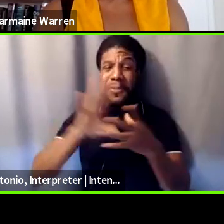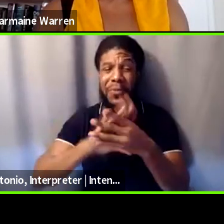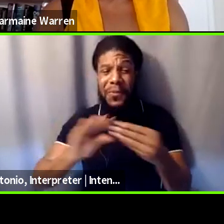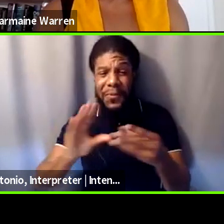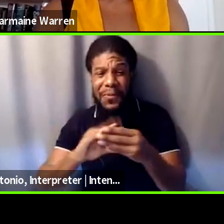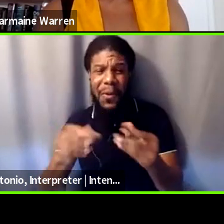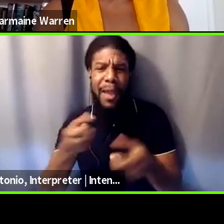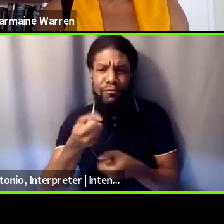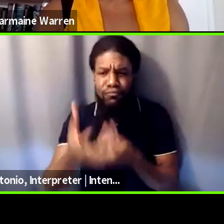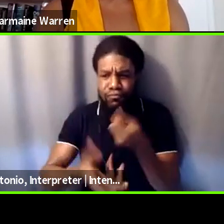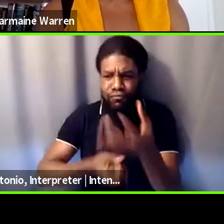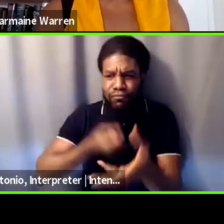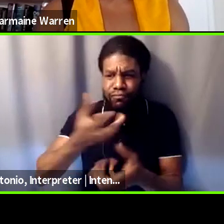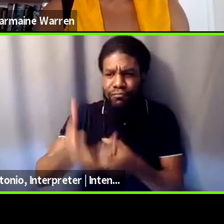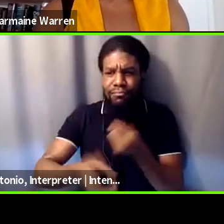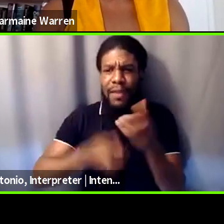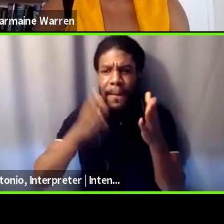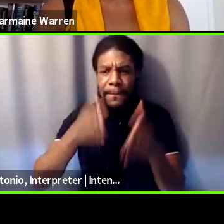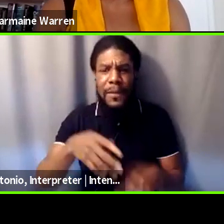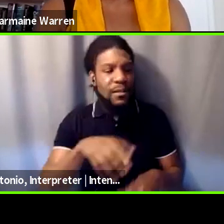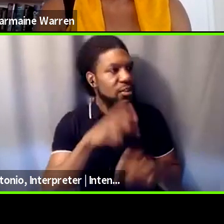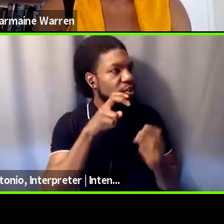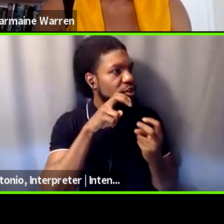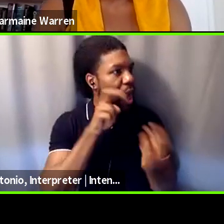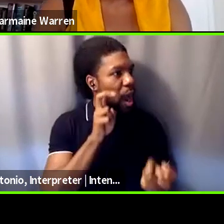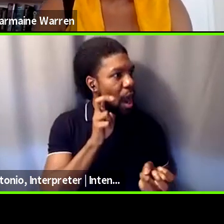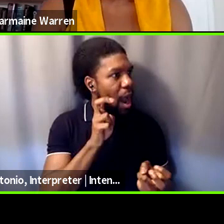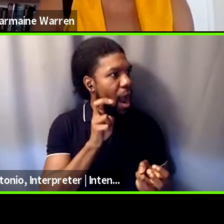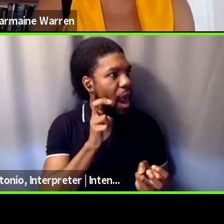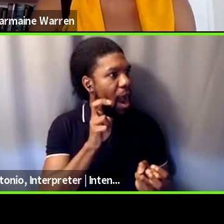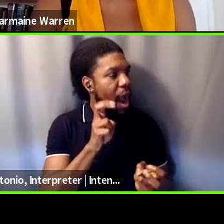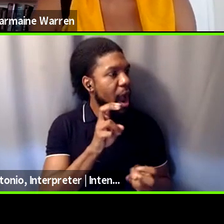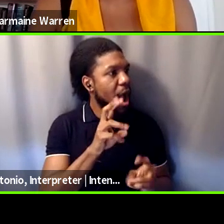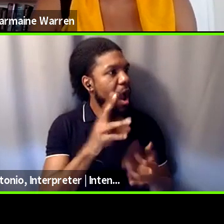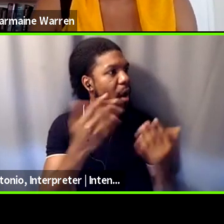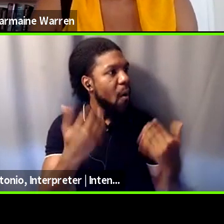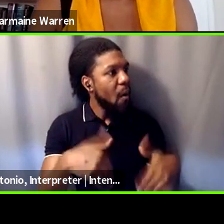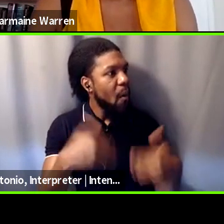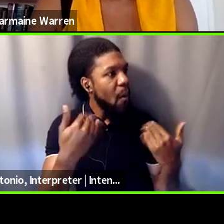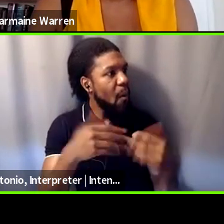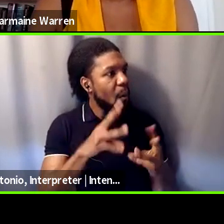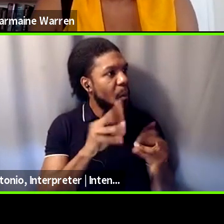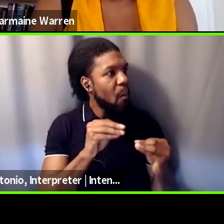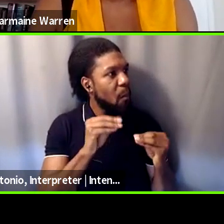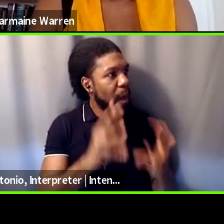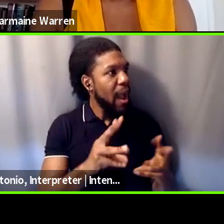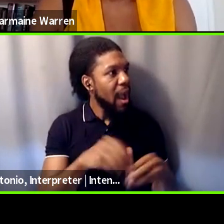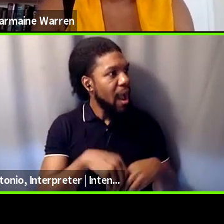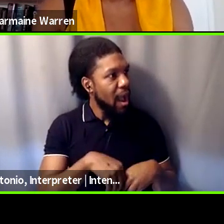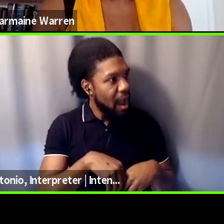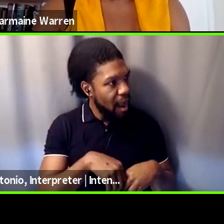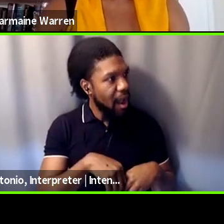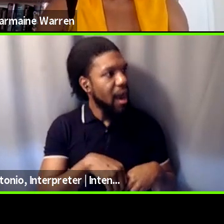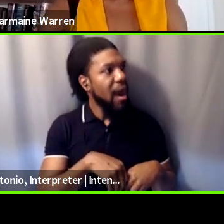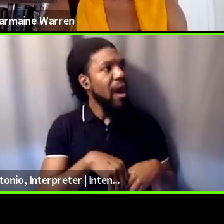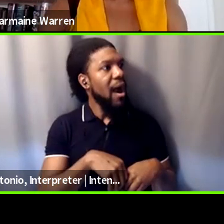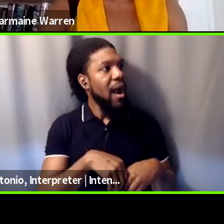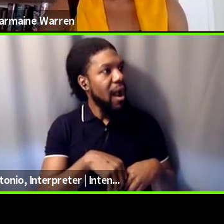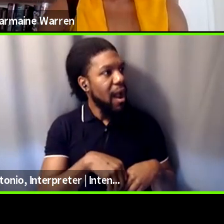like, wow, I would have never known. And I was like, I know, you thought I was just someone from the US, you